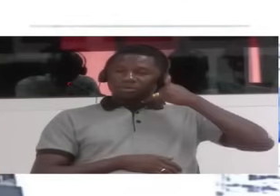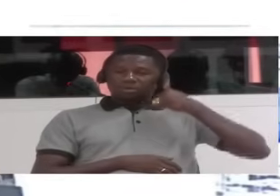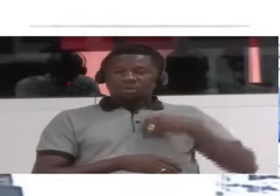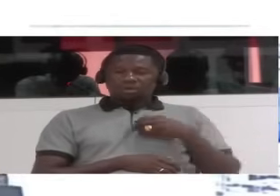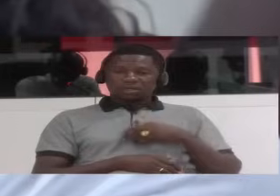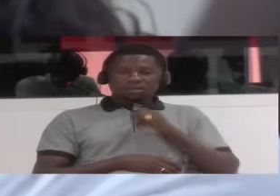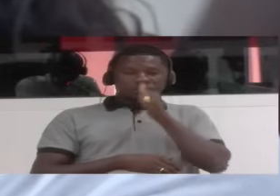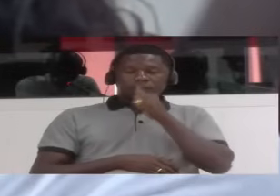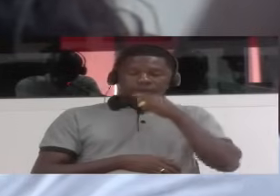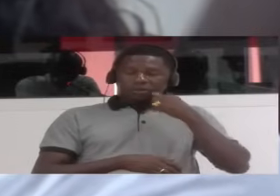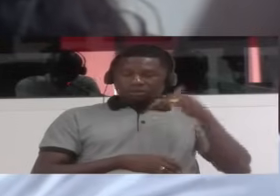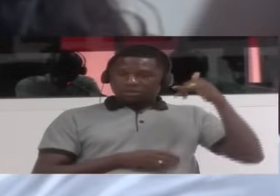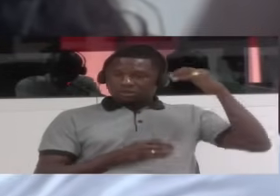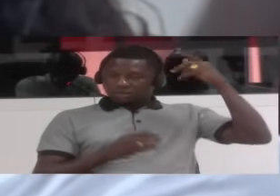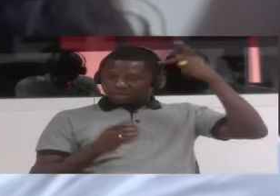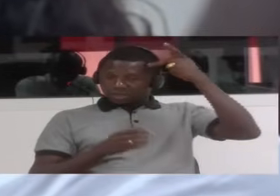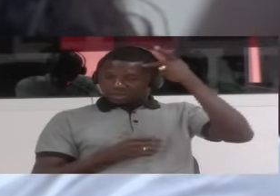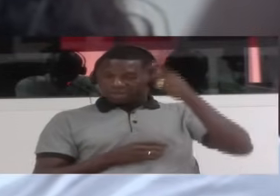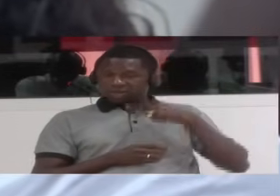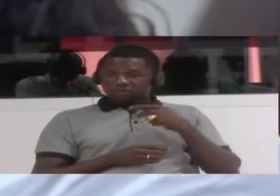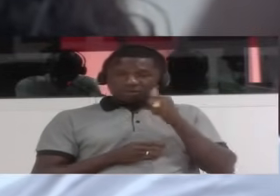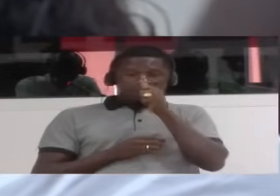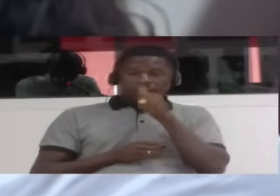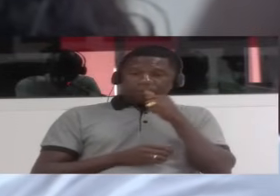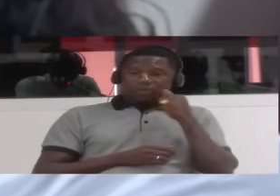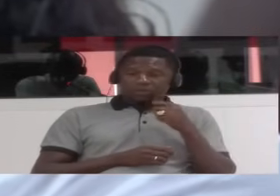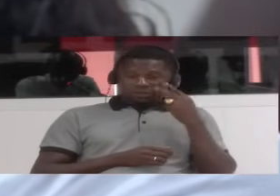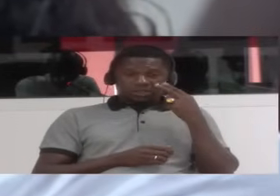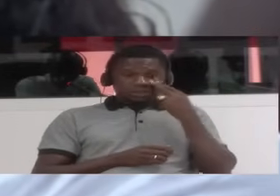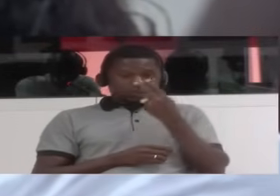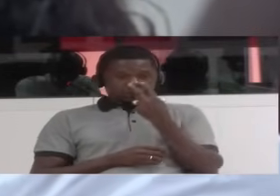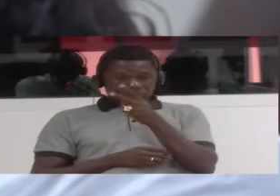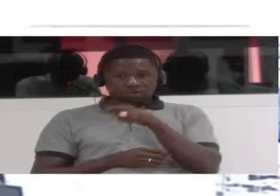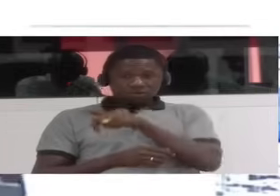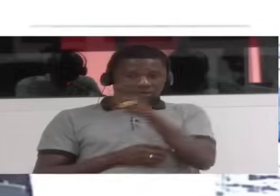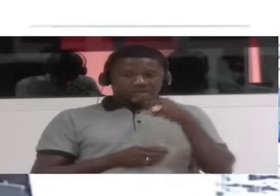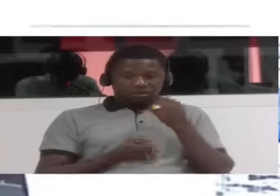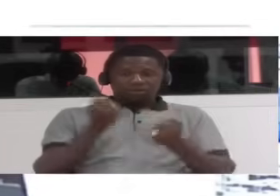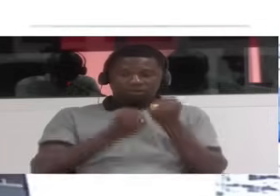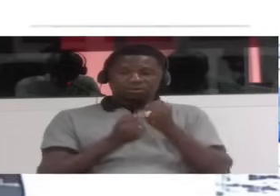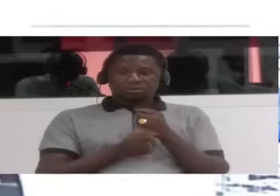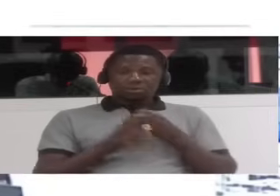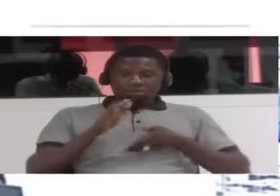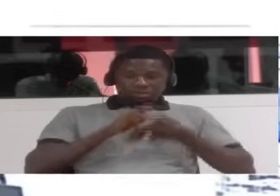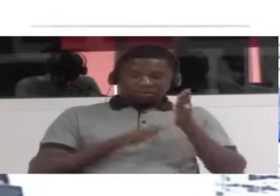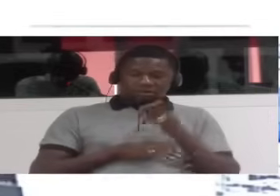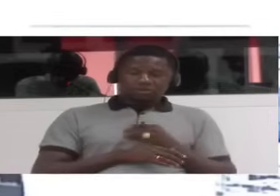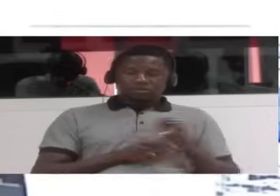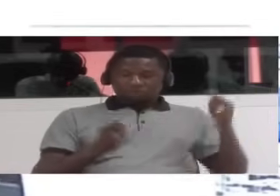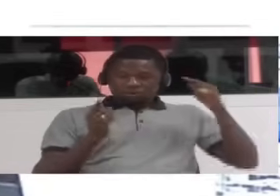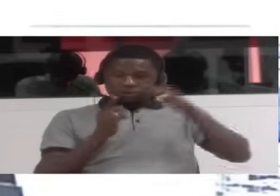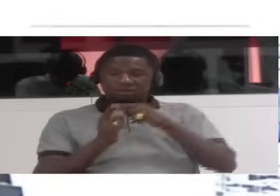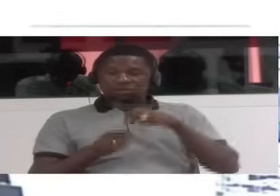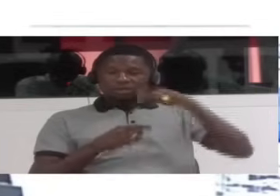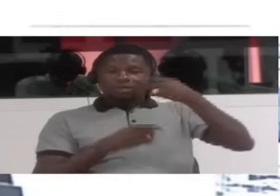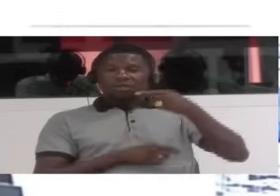for hiding until I saw their vehicle passing, going towards Jasada. The following day, Shanamanyan